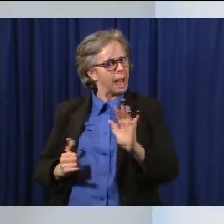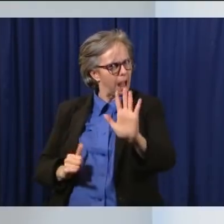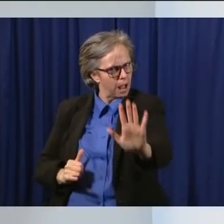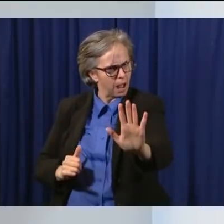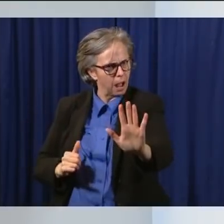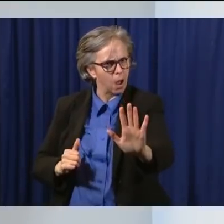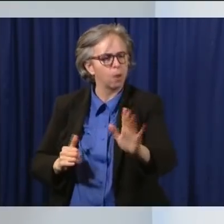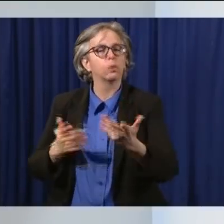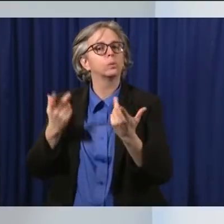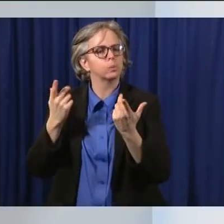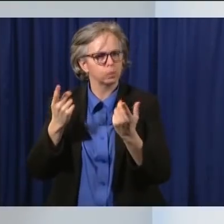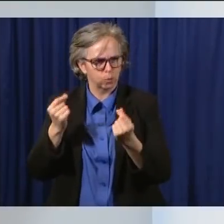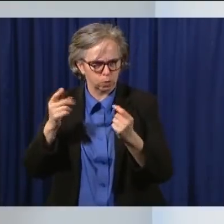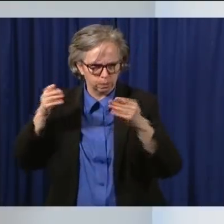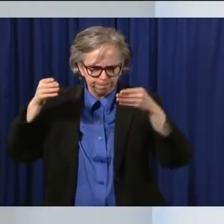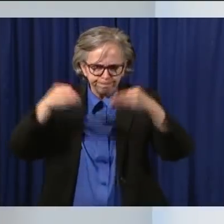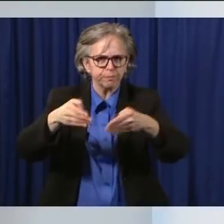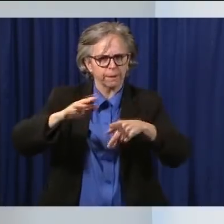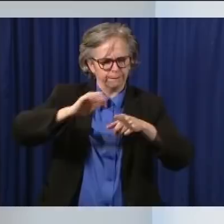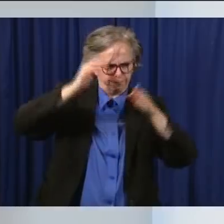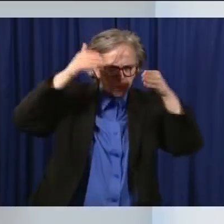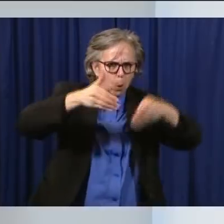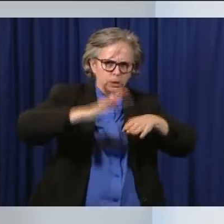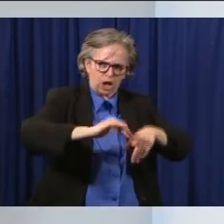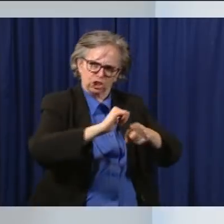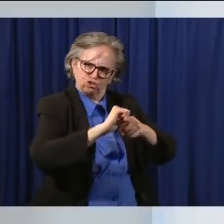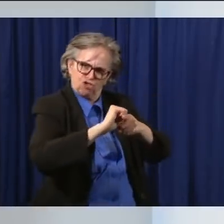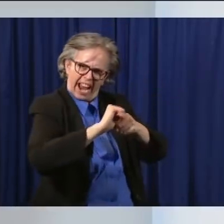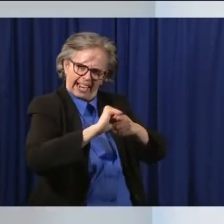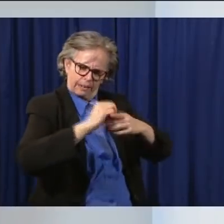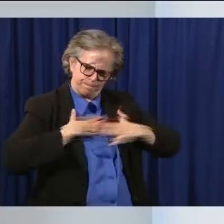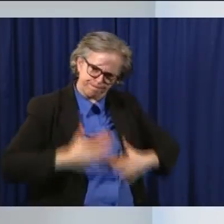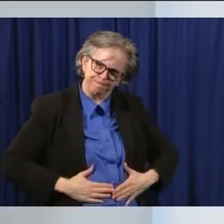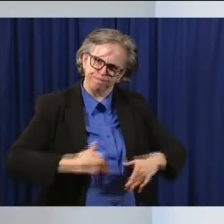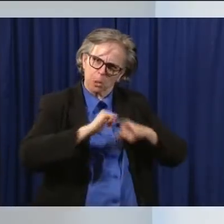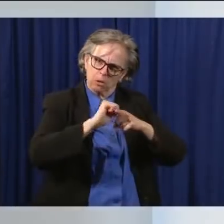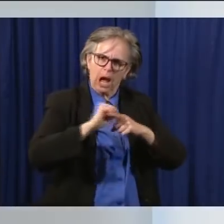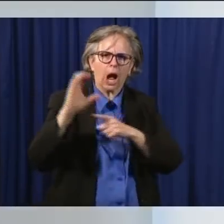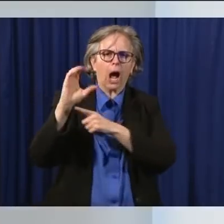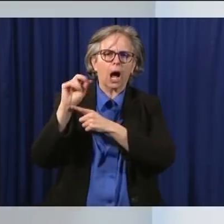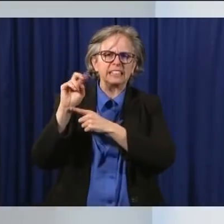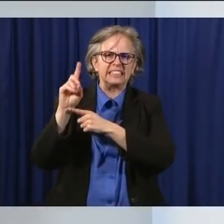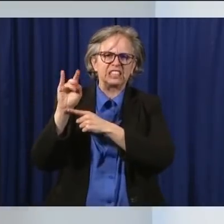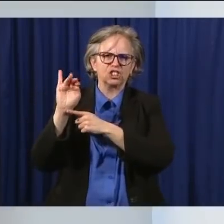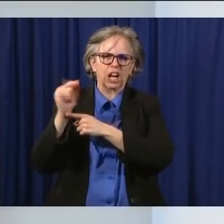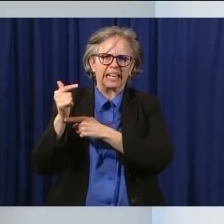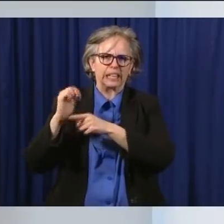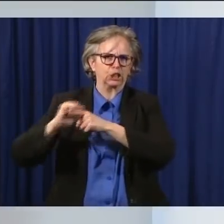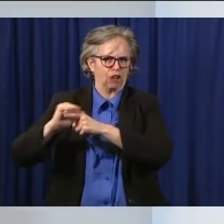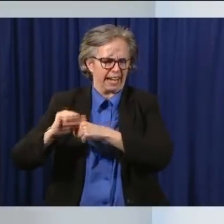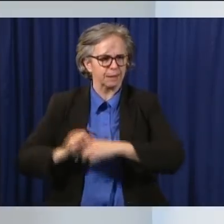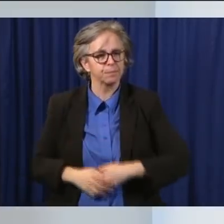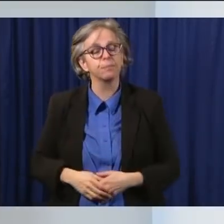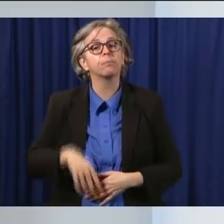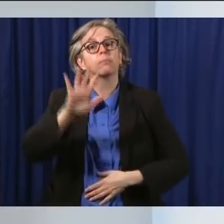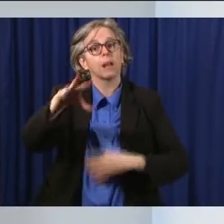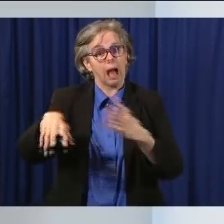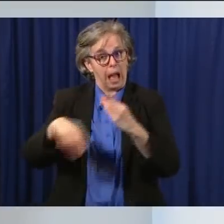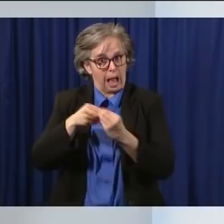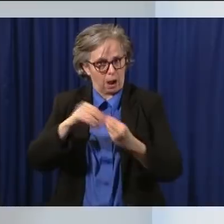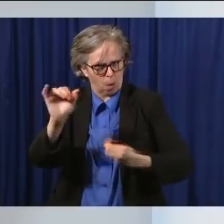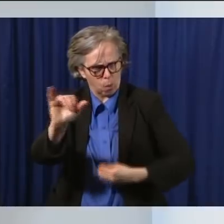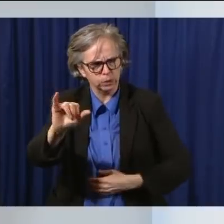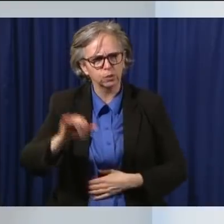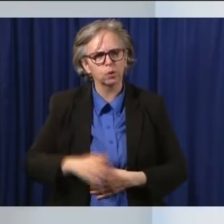day through skills training. It's also important to note that a practical component of making this